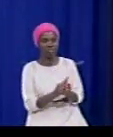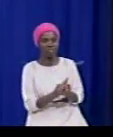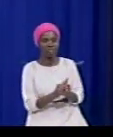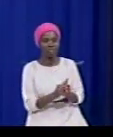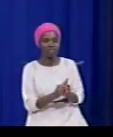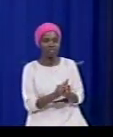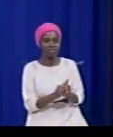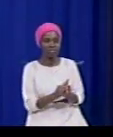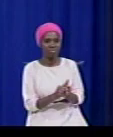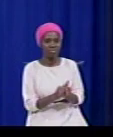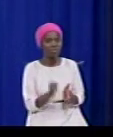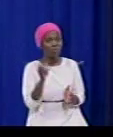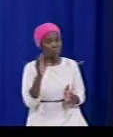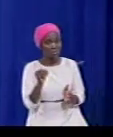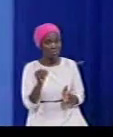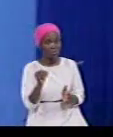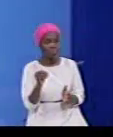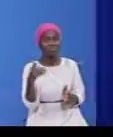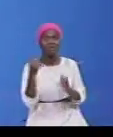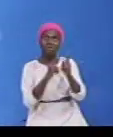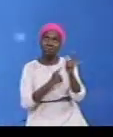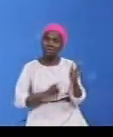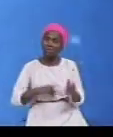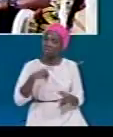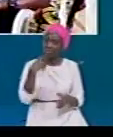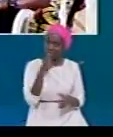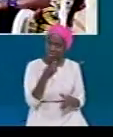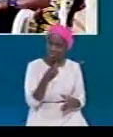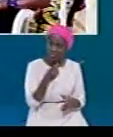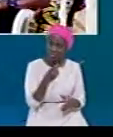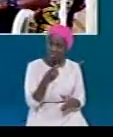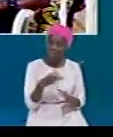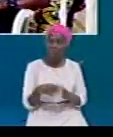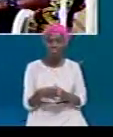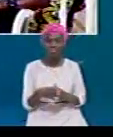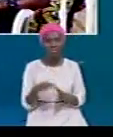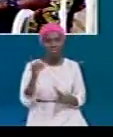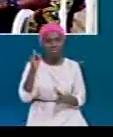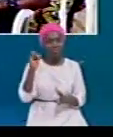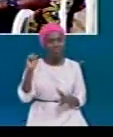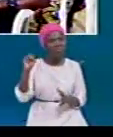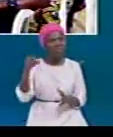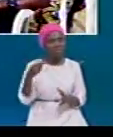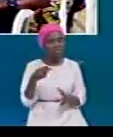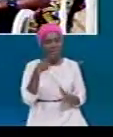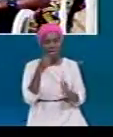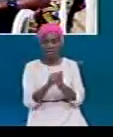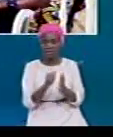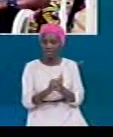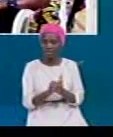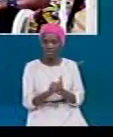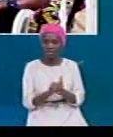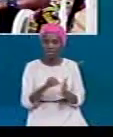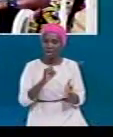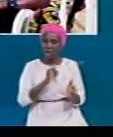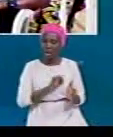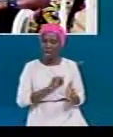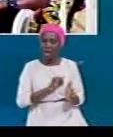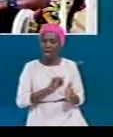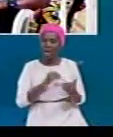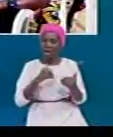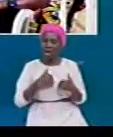him, thus says the Lord. Isaiah said, I have a